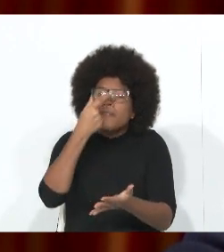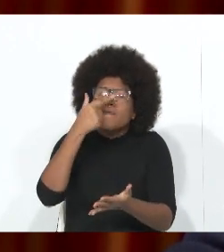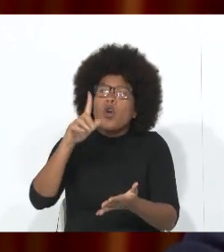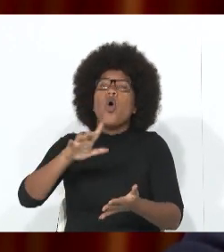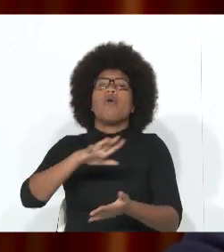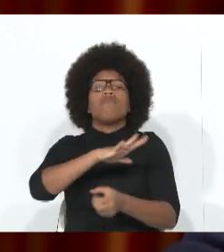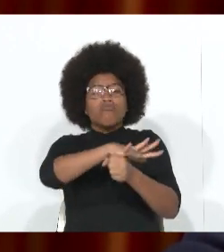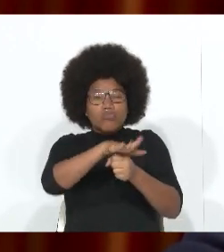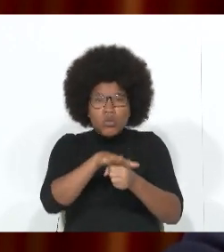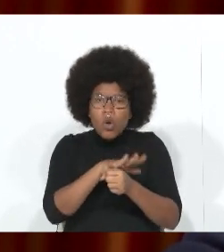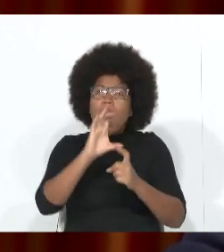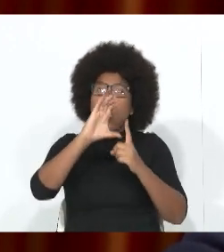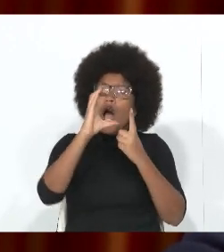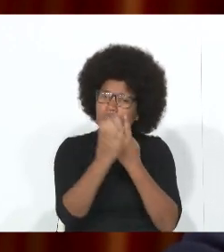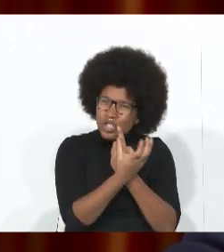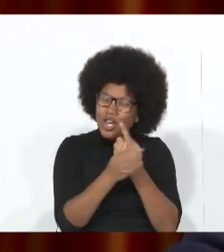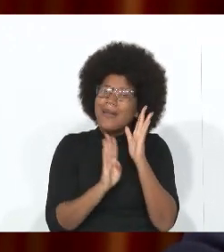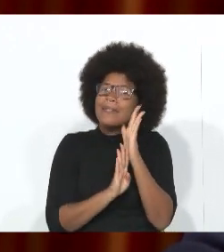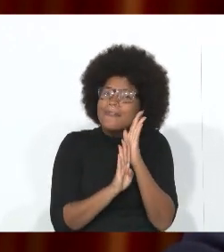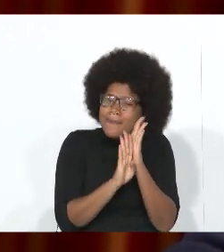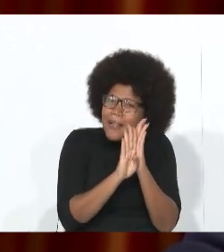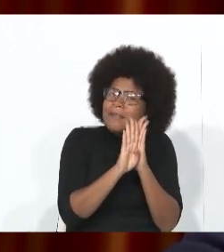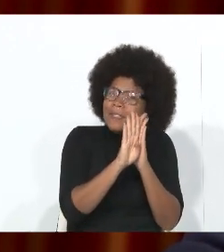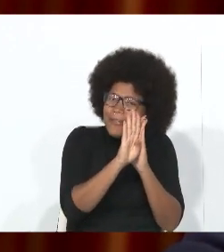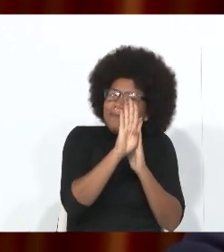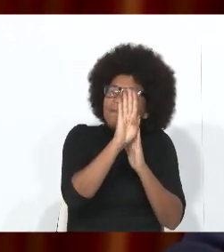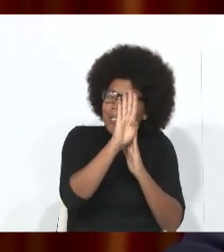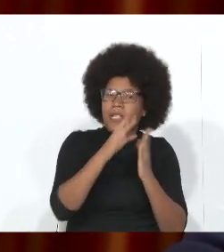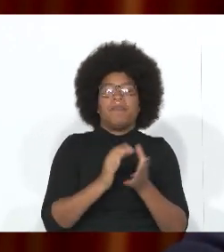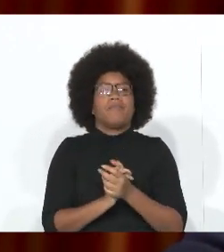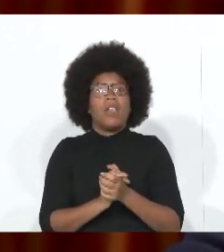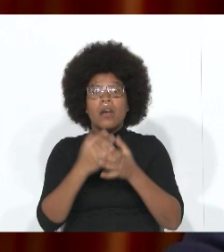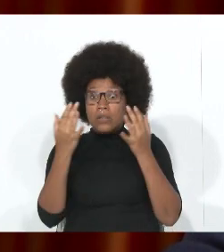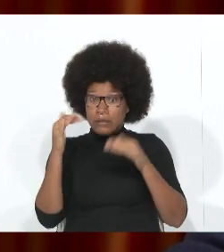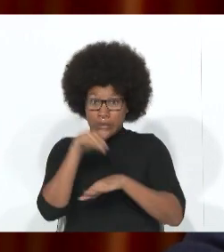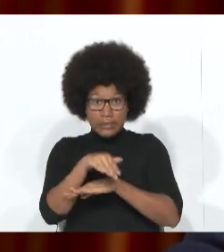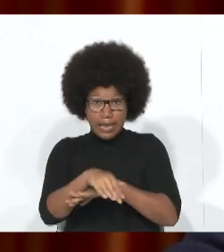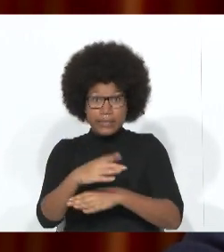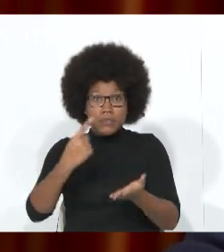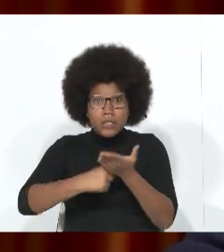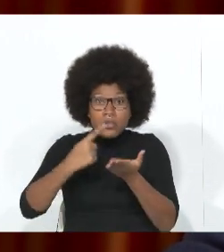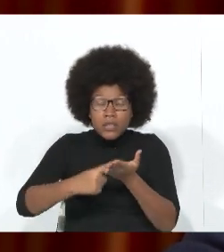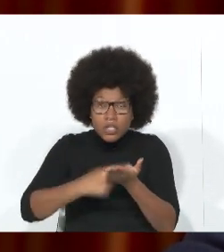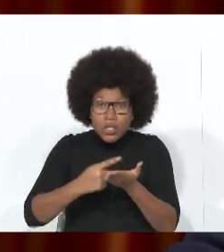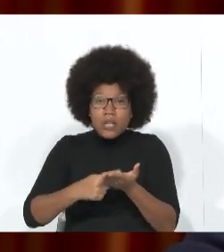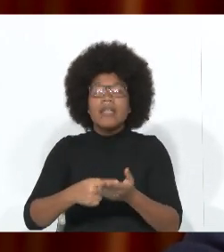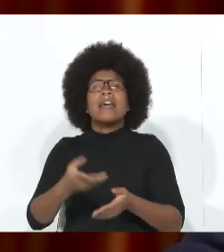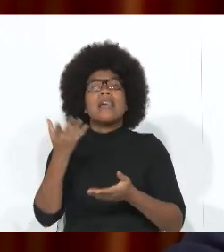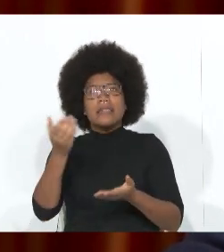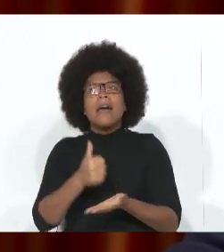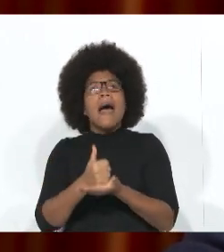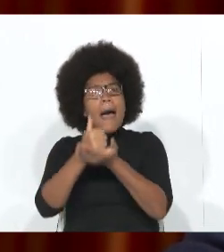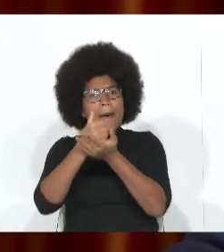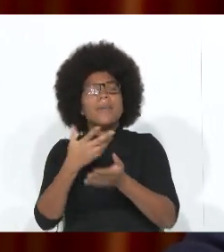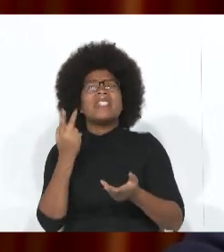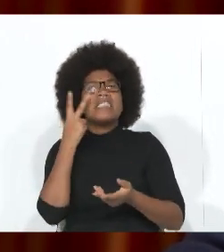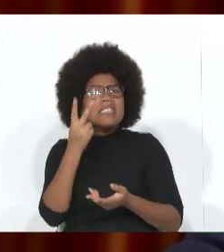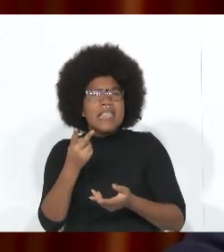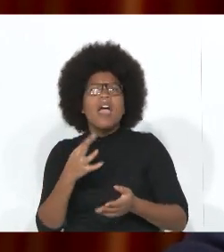broadcasting. Tonight's discussion will go a long way in restarting the conversation on using our national